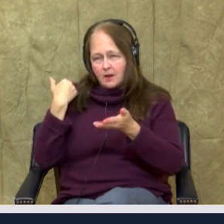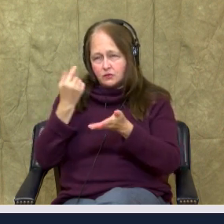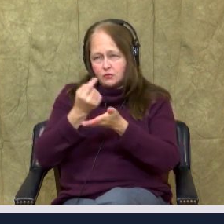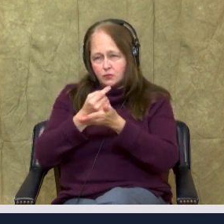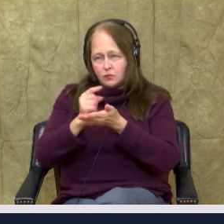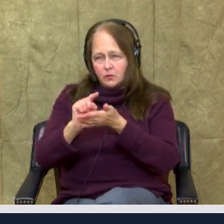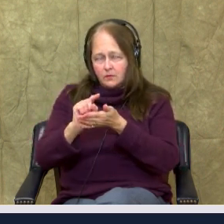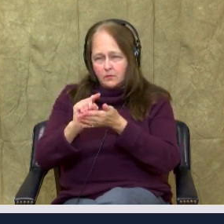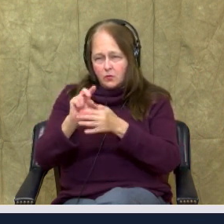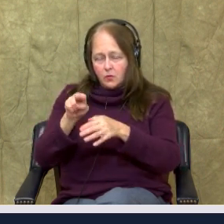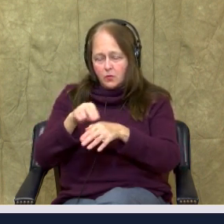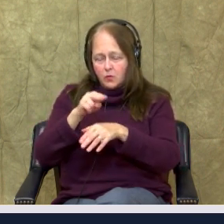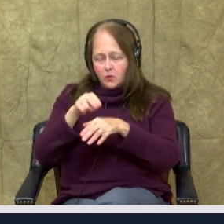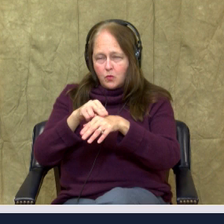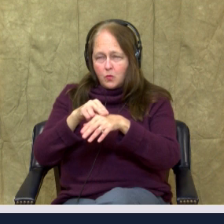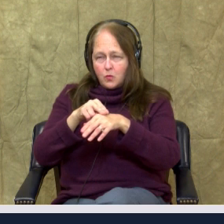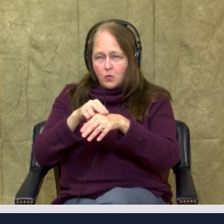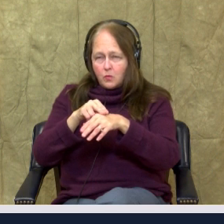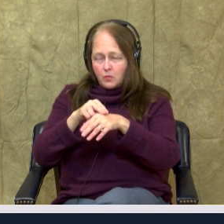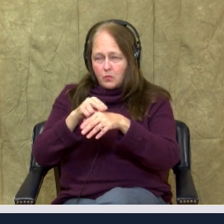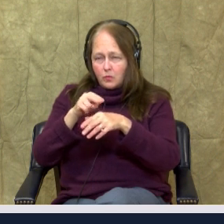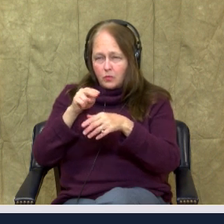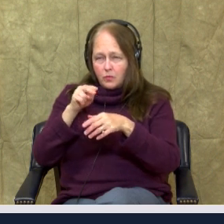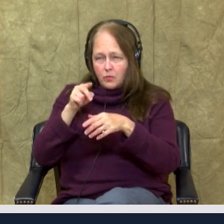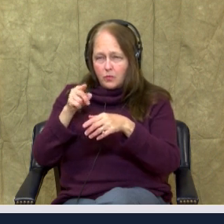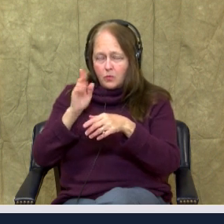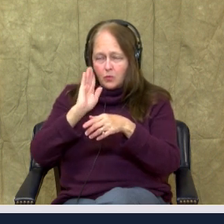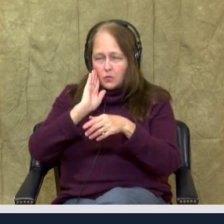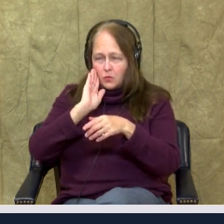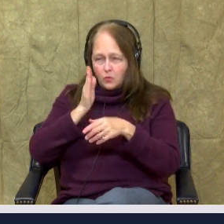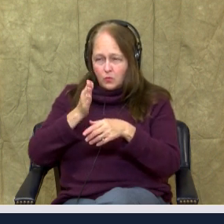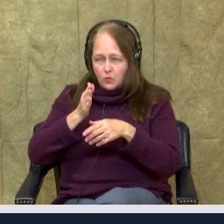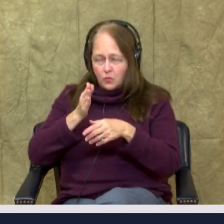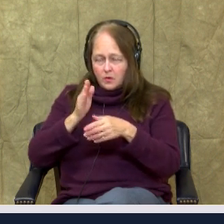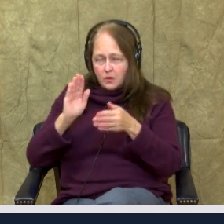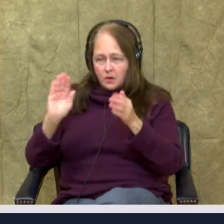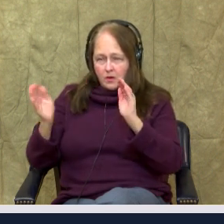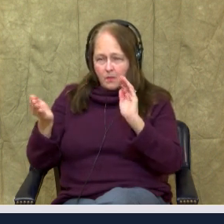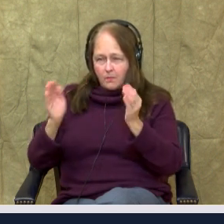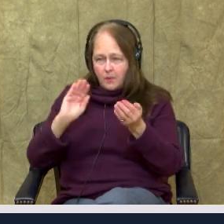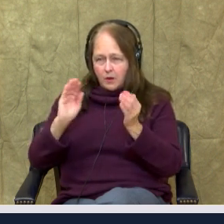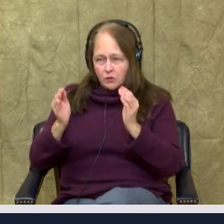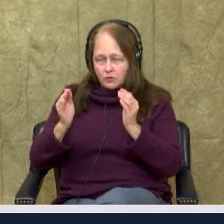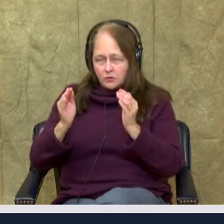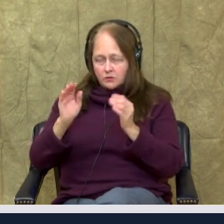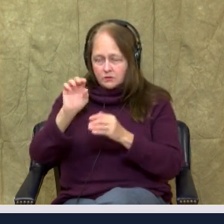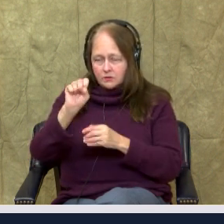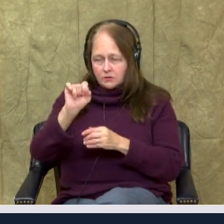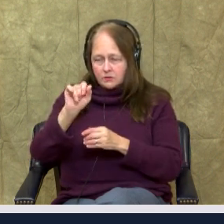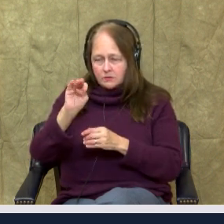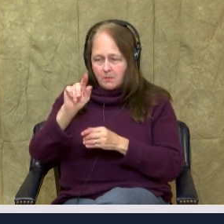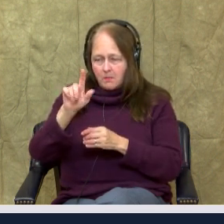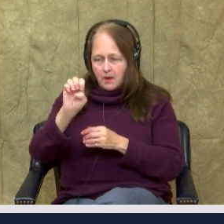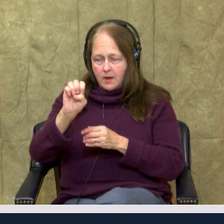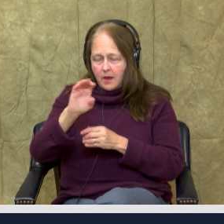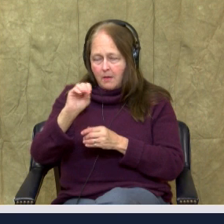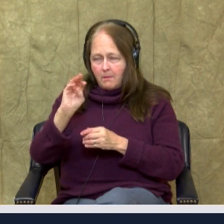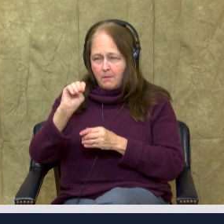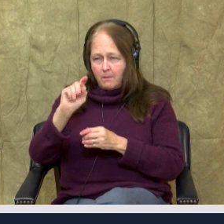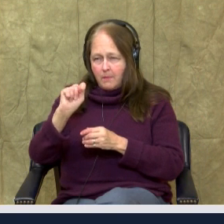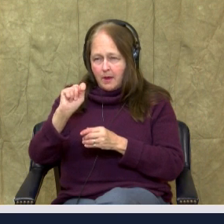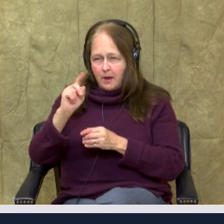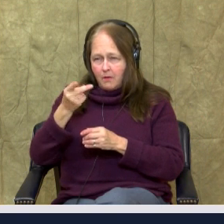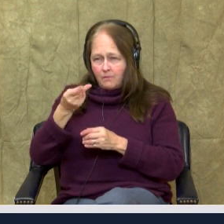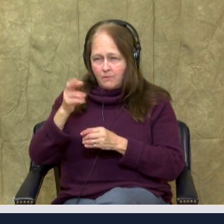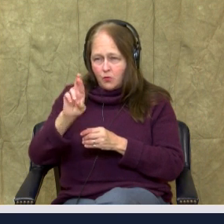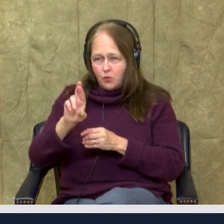week, normally we would think about these as being the comparisons, using similes and metaphors, but you can also use